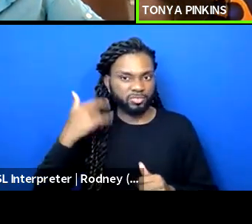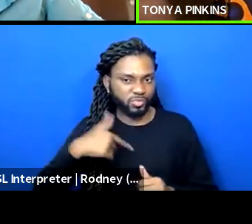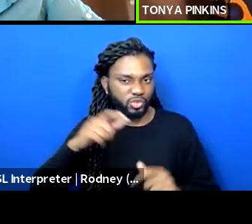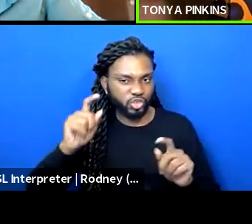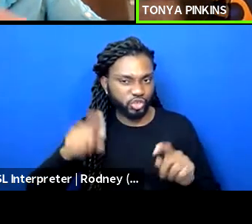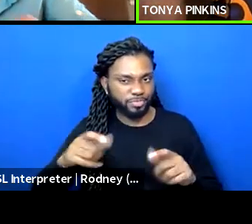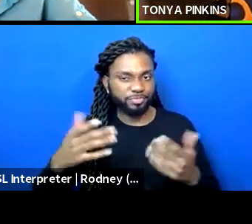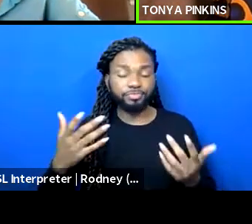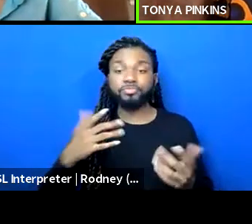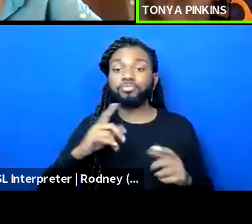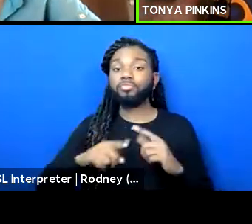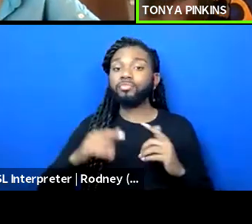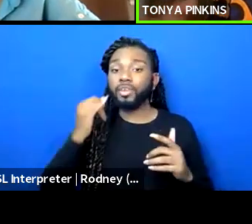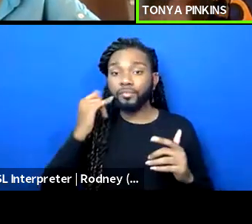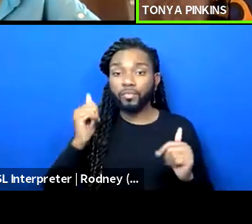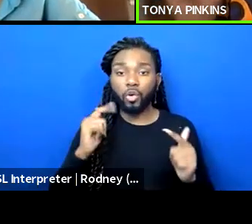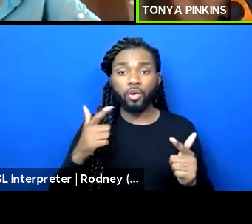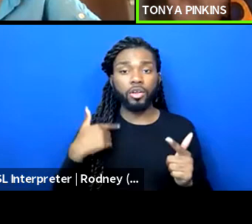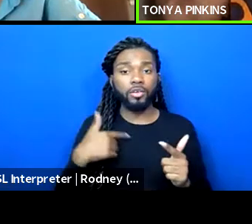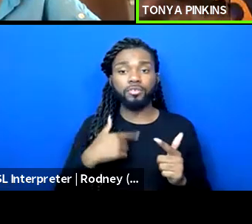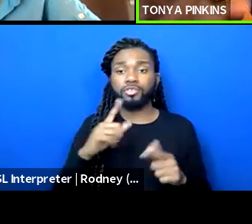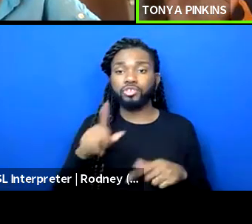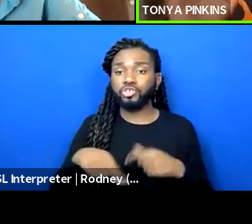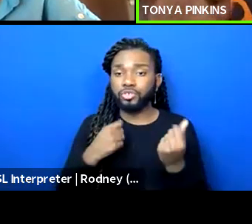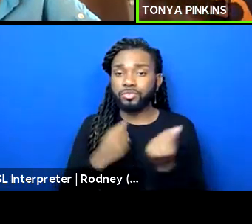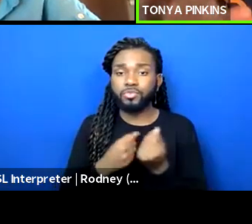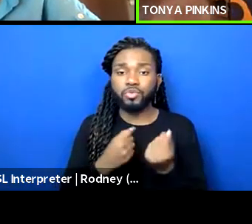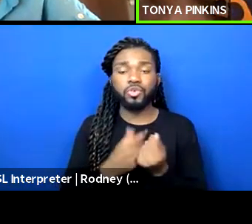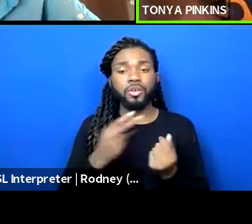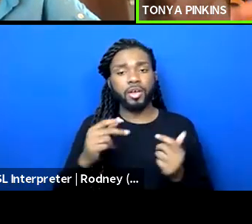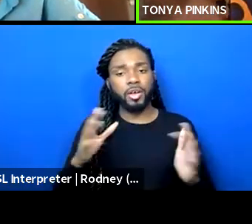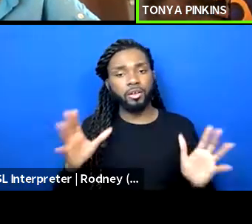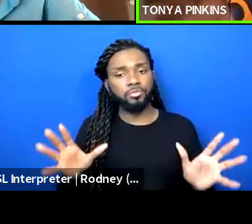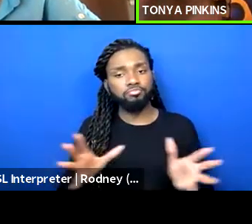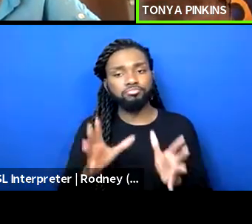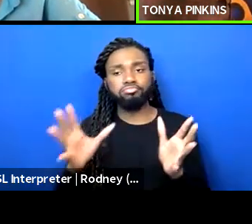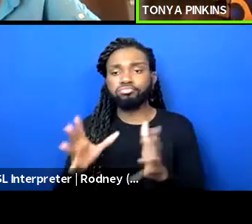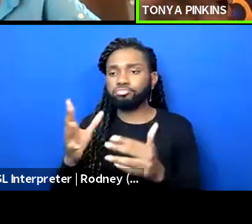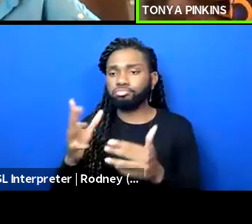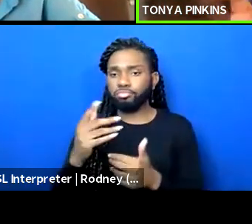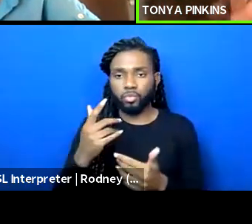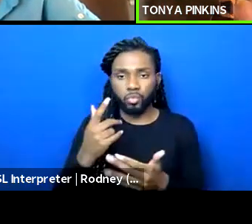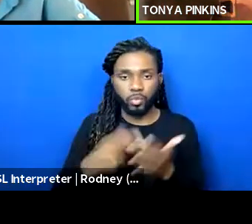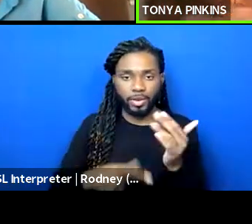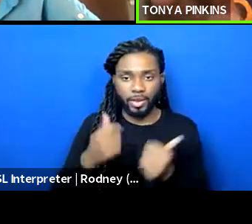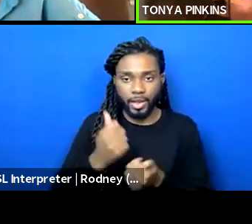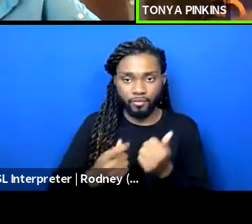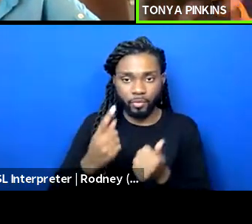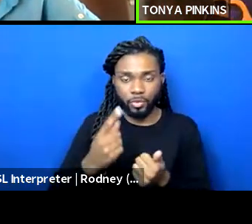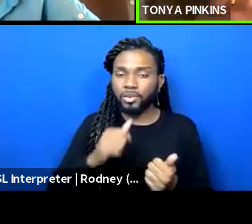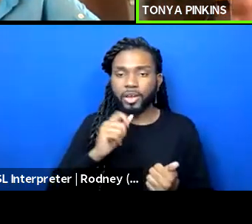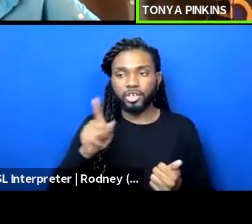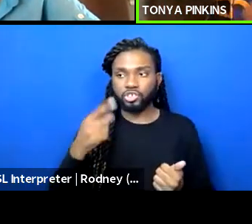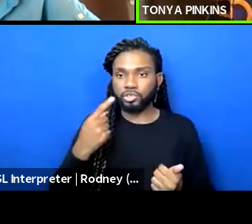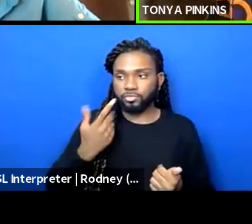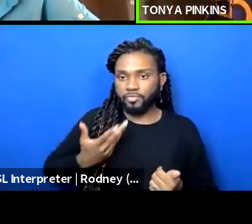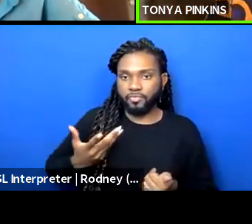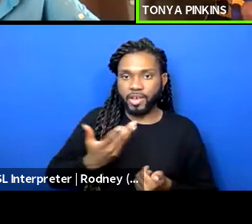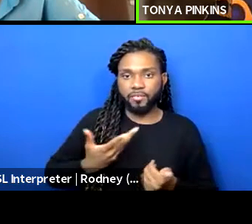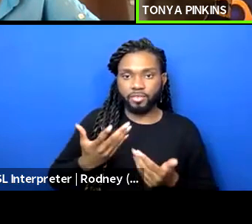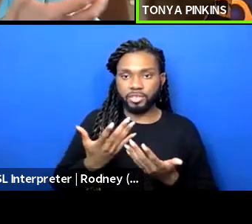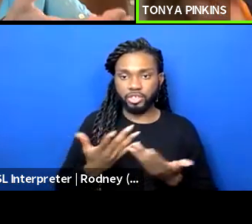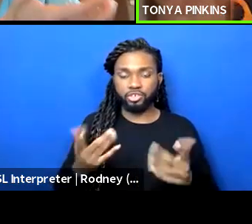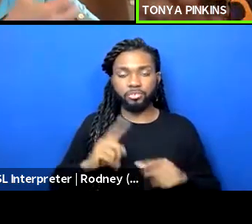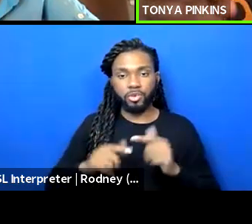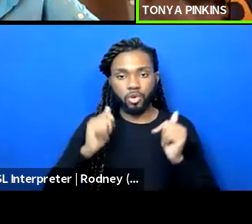if all of us just supported and uplifted everything that each one of us, and I'm saying not just us on the panel, but everyone who's